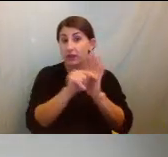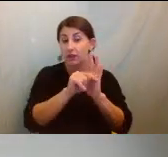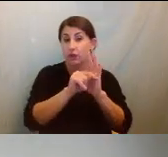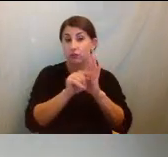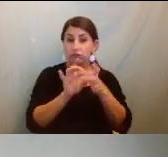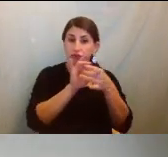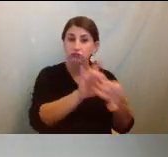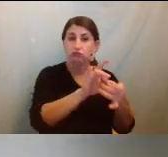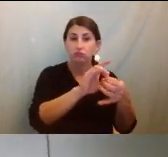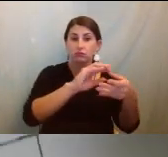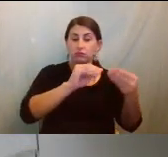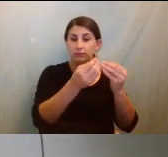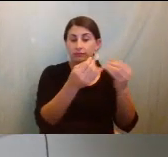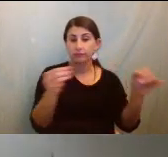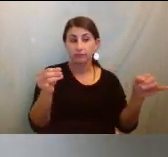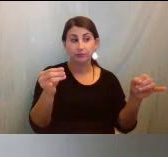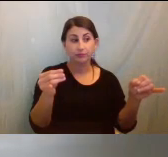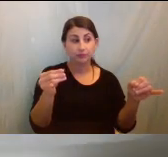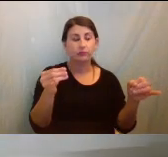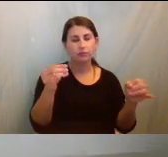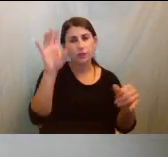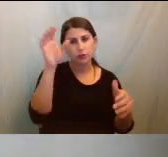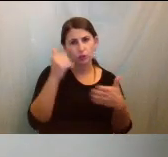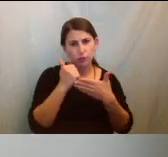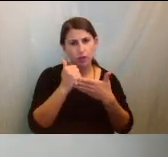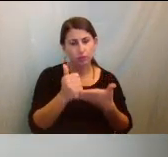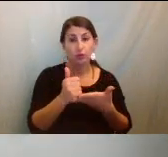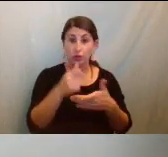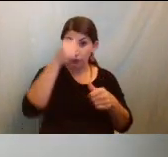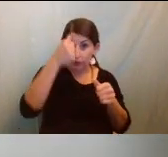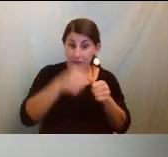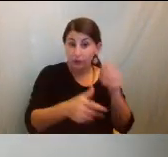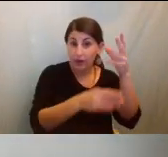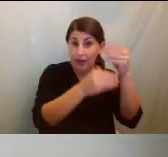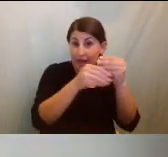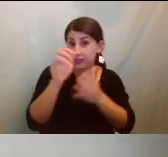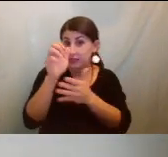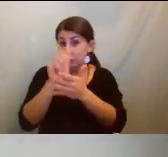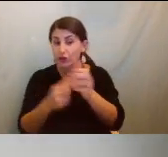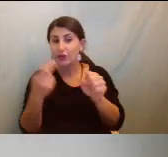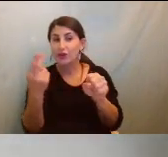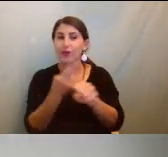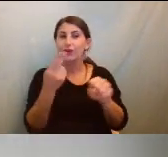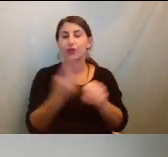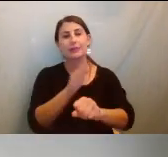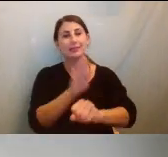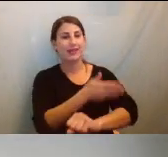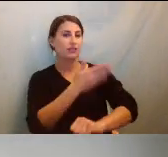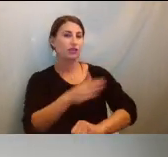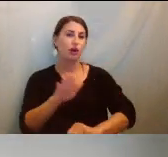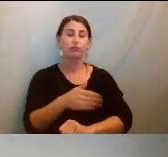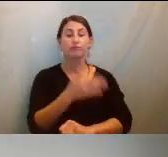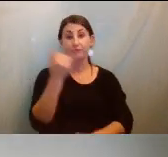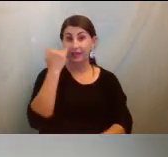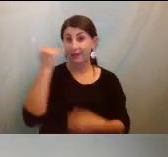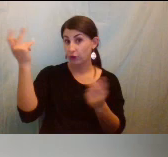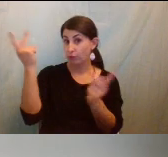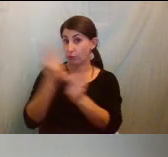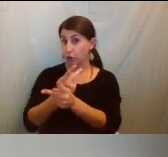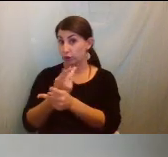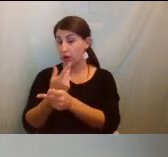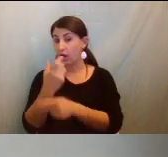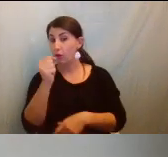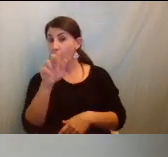to remind yourself how to solve for the integers. Remember, when you're adding or subtracting, you use the integer song. If you